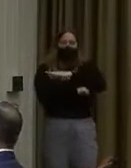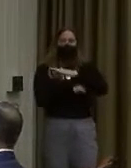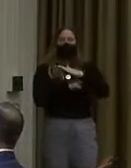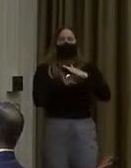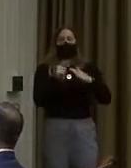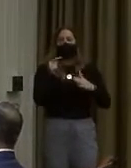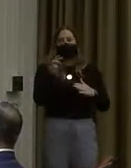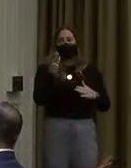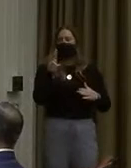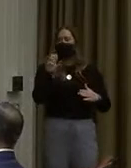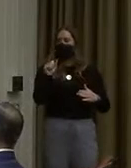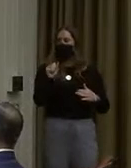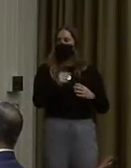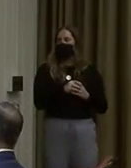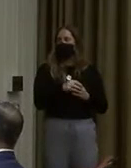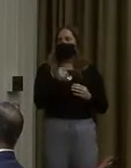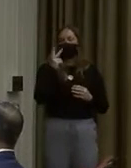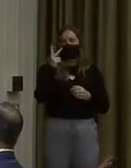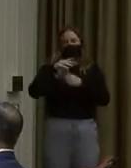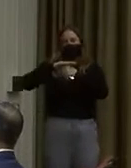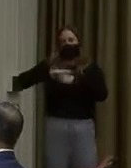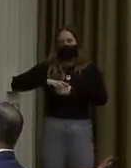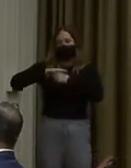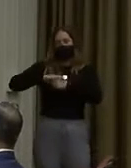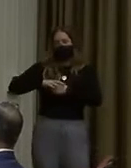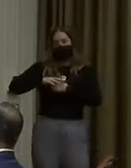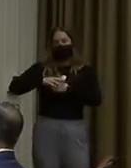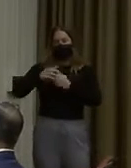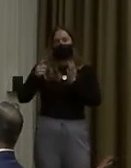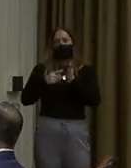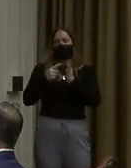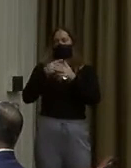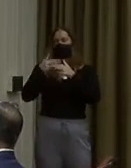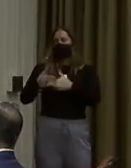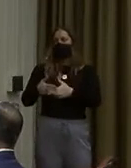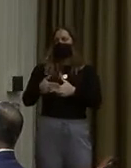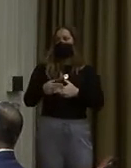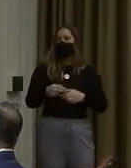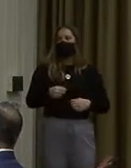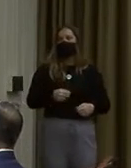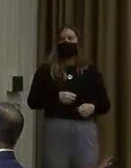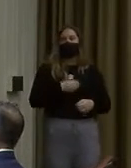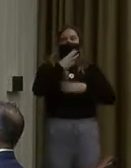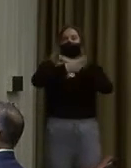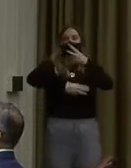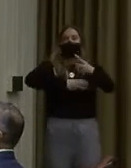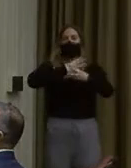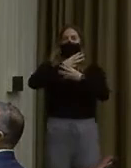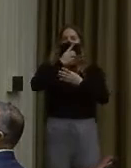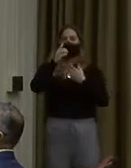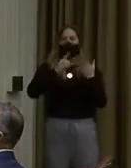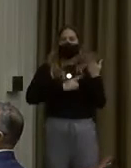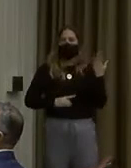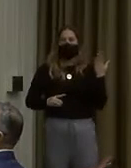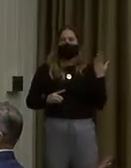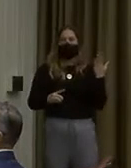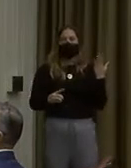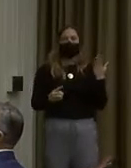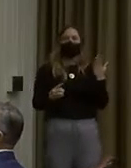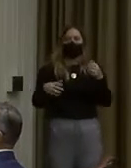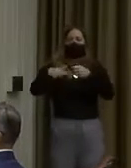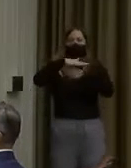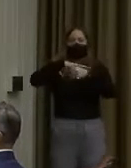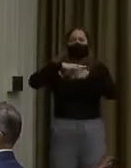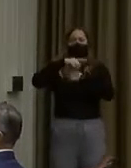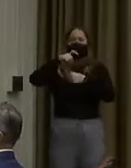okay? Sometimes we refer to that as minority stress. And then universal design. The idea that our spaces should be equitable,